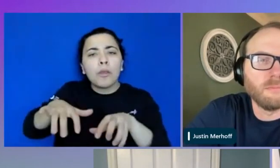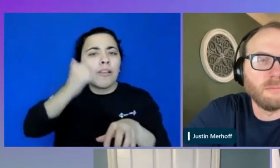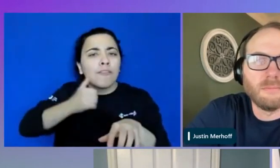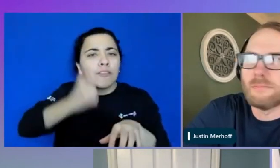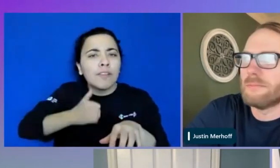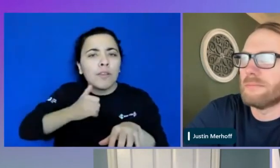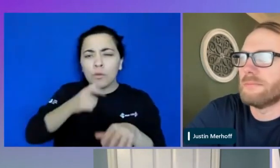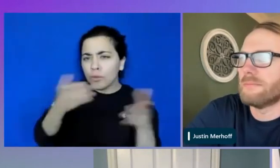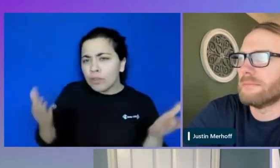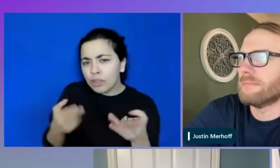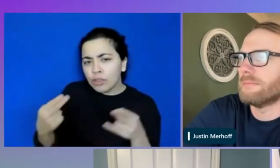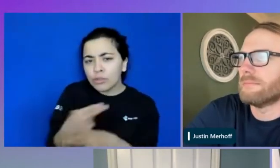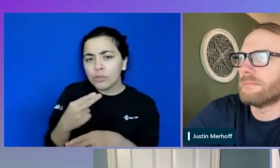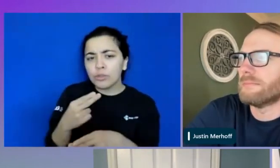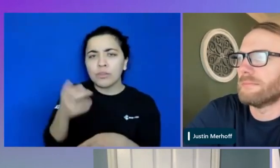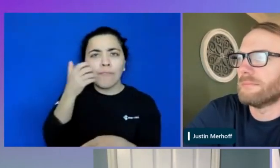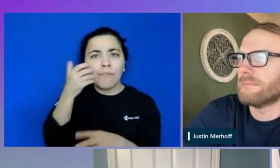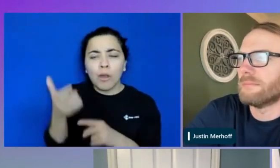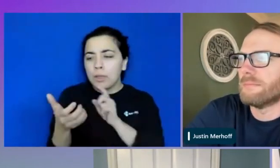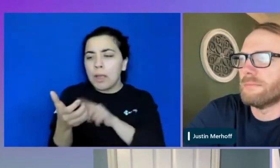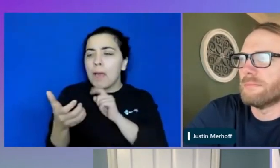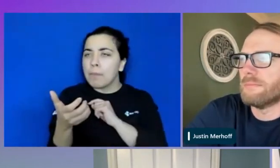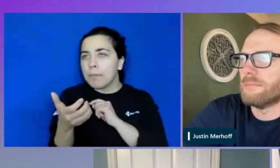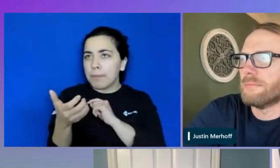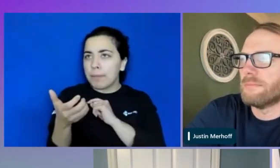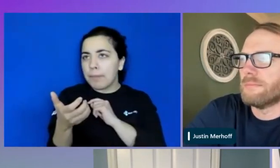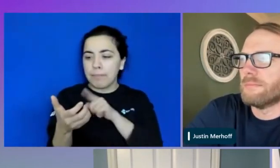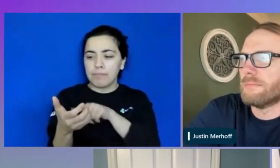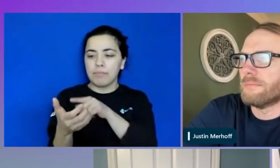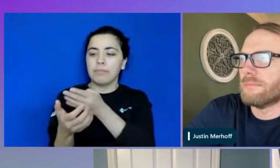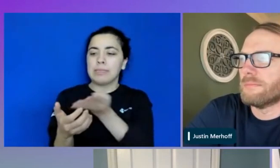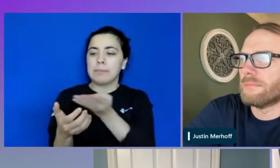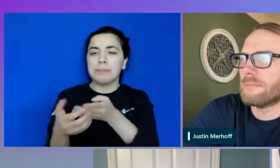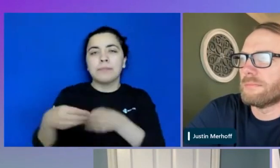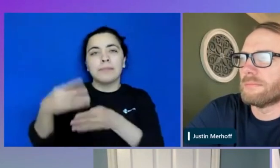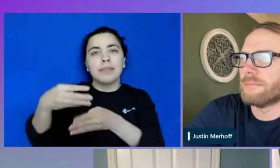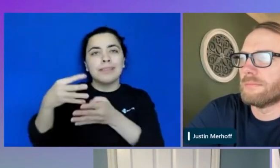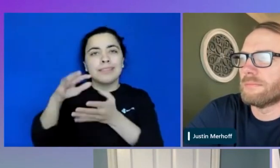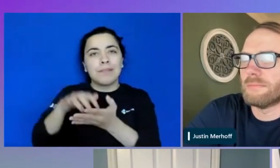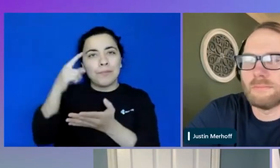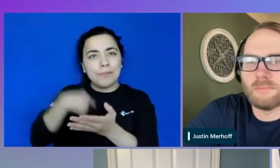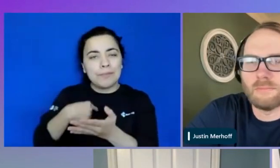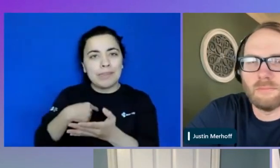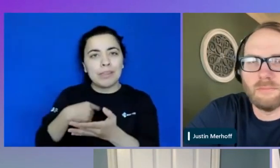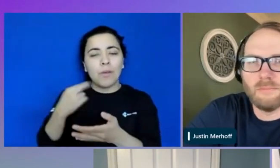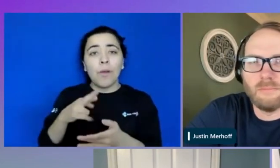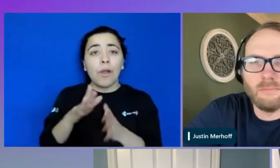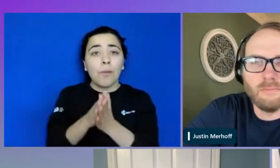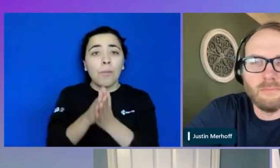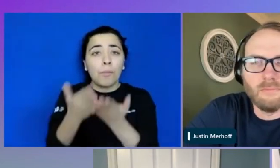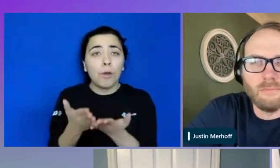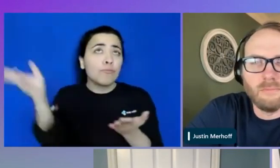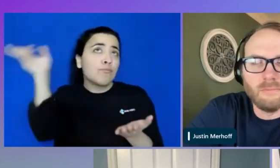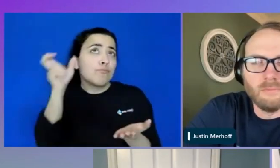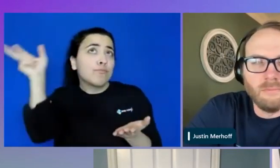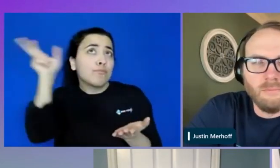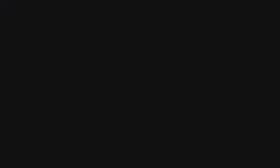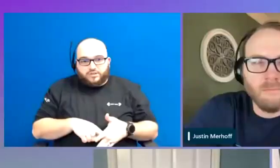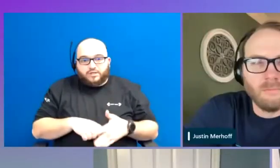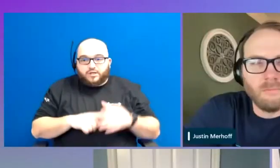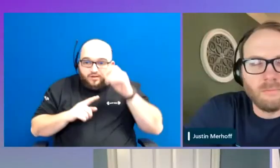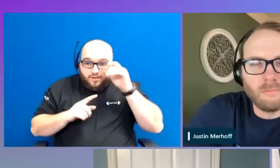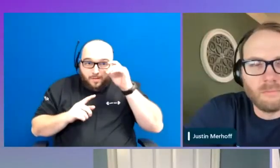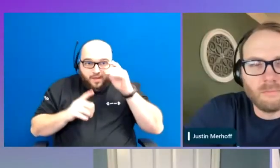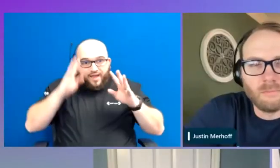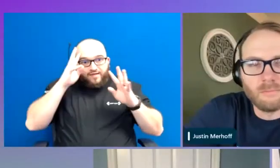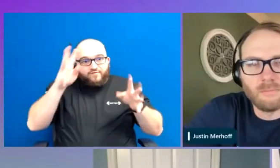use dictation on your phone, or you use, if you listen to audiobooks. Those were all originally invented